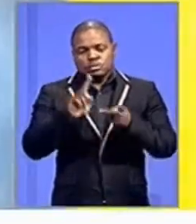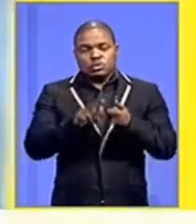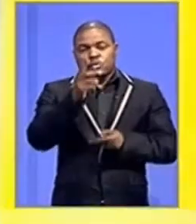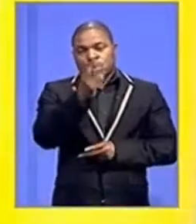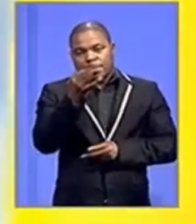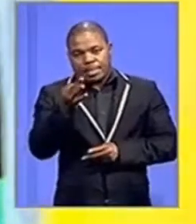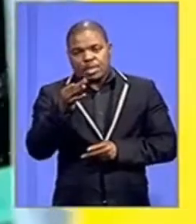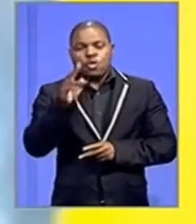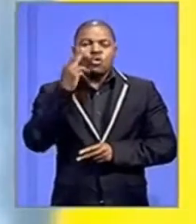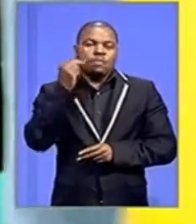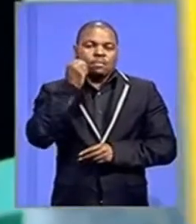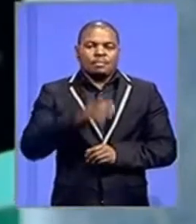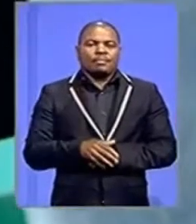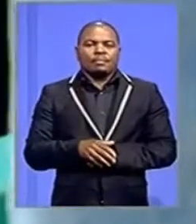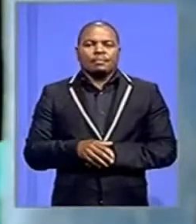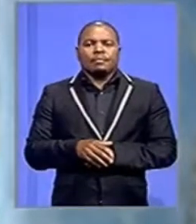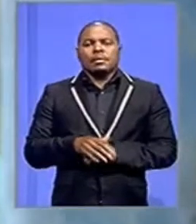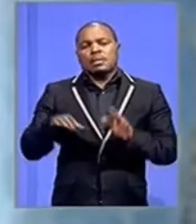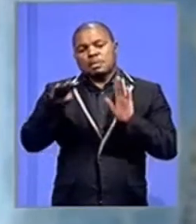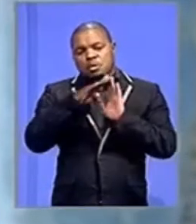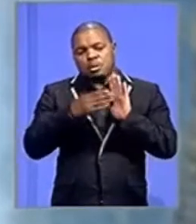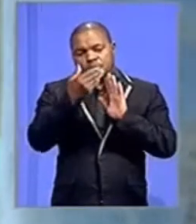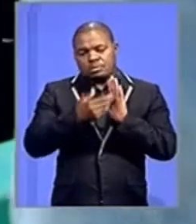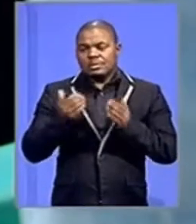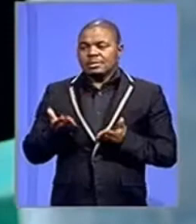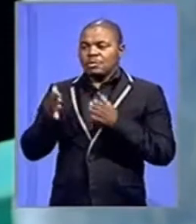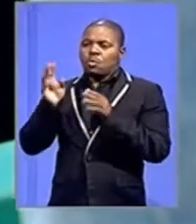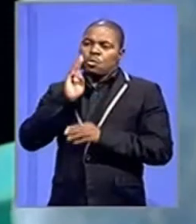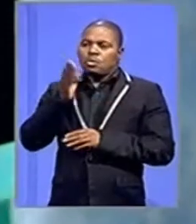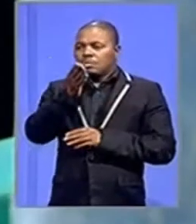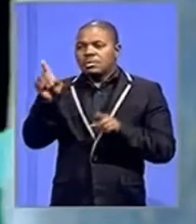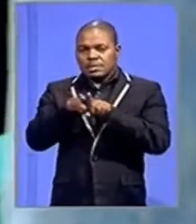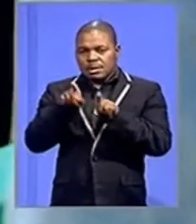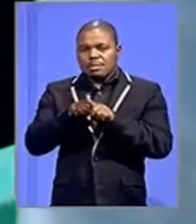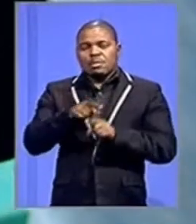Go sa le jalo go tsweleditse maano a tlamelo ya metsi go akaretsa le maokelo.